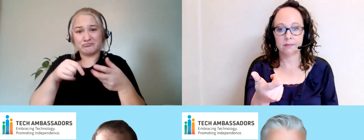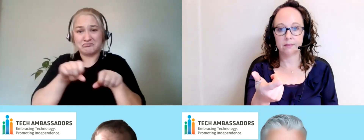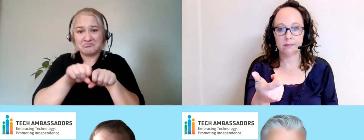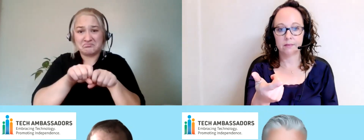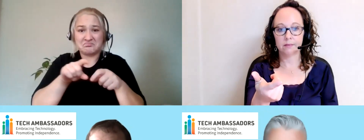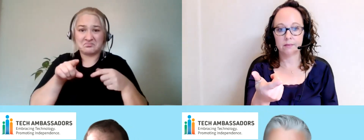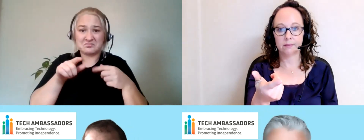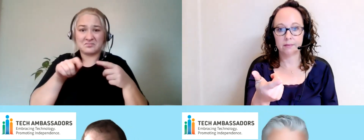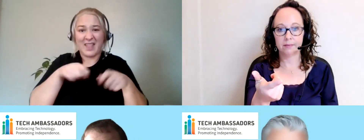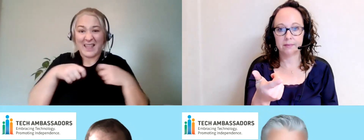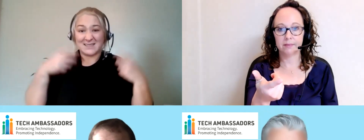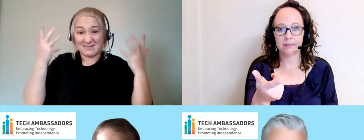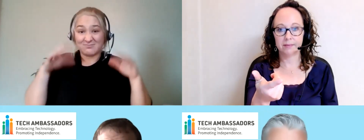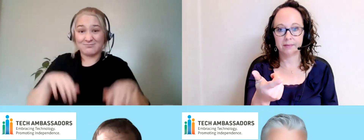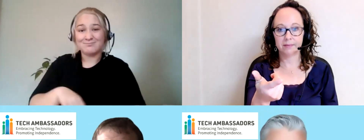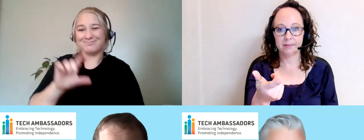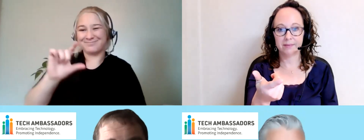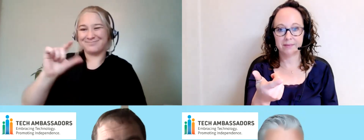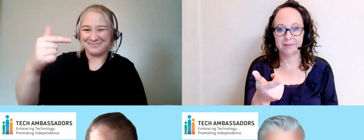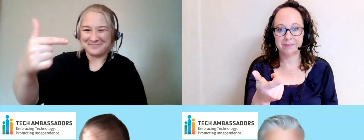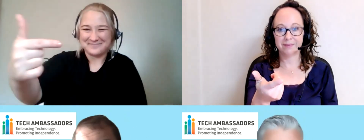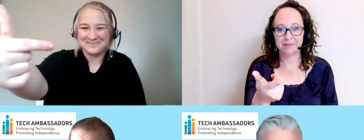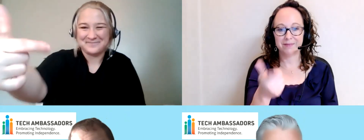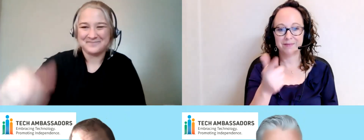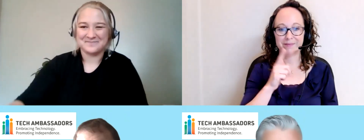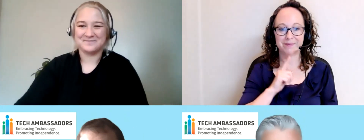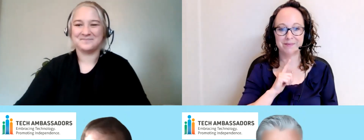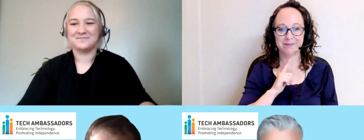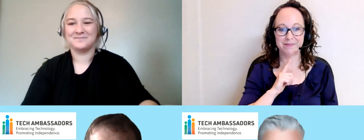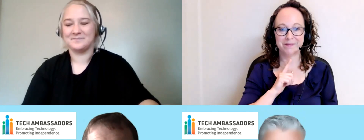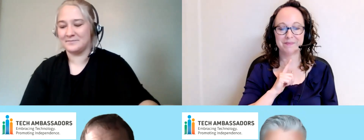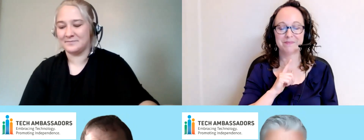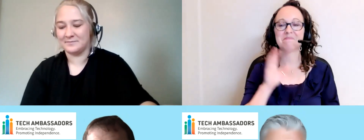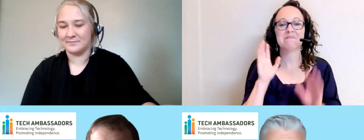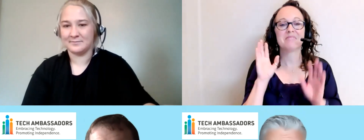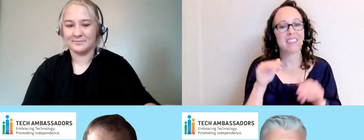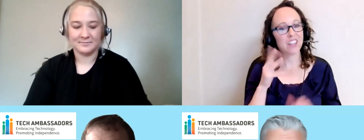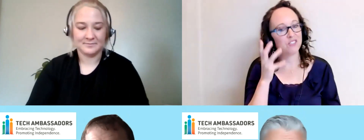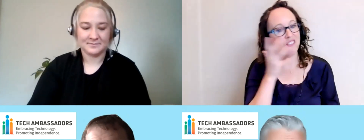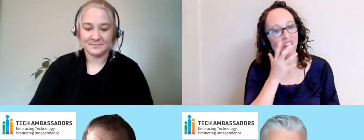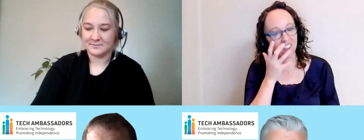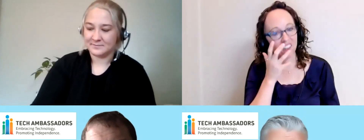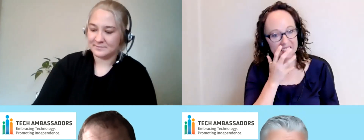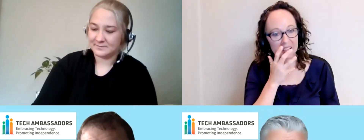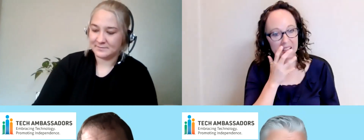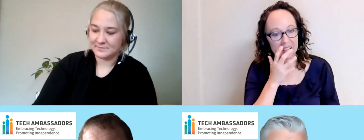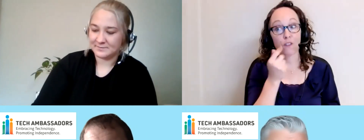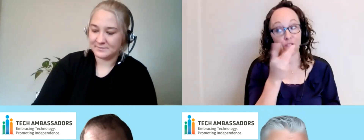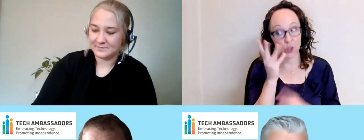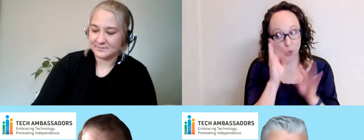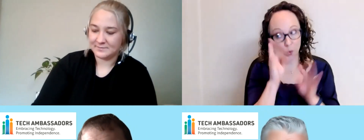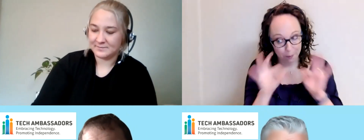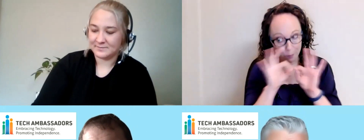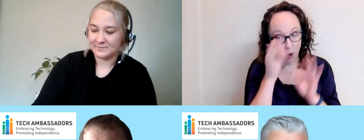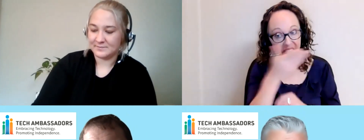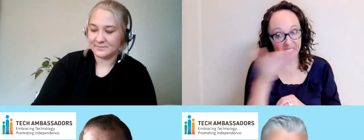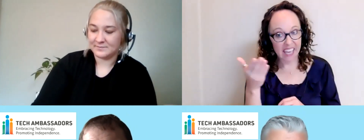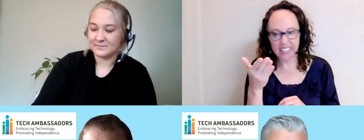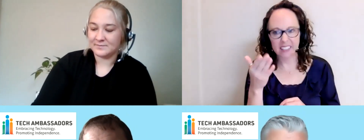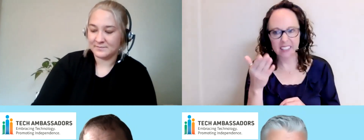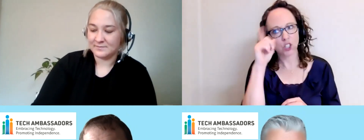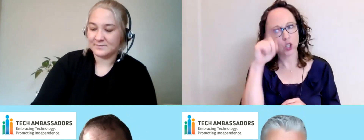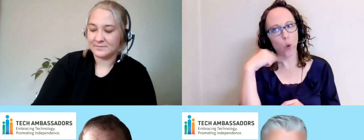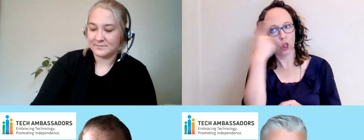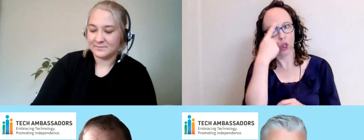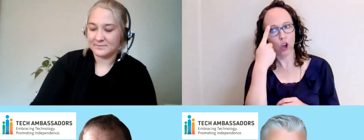now. That's awesome. So I think there's a couple really important things about that. One, they don't look abnormal. They look just like